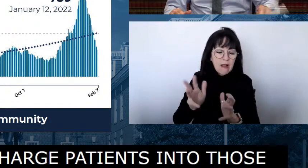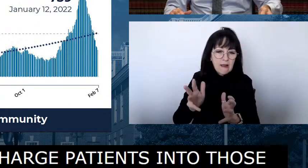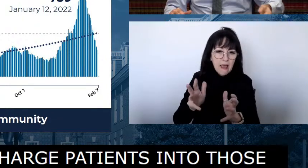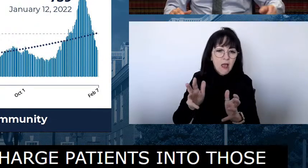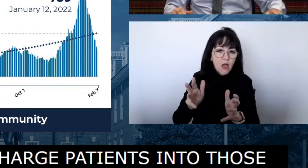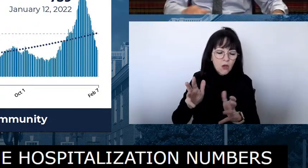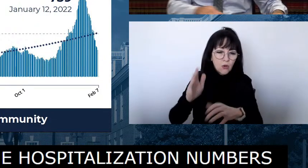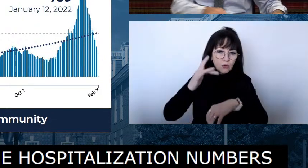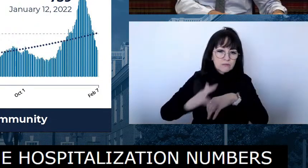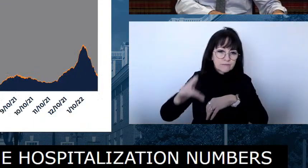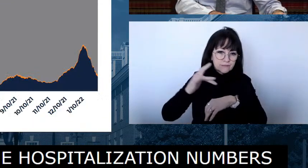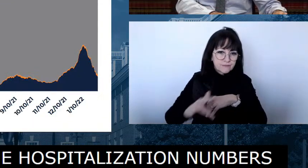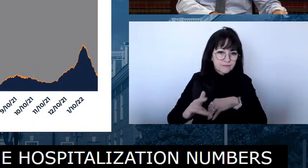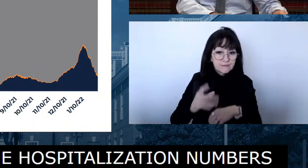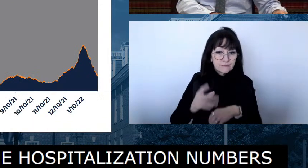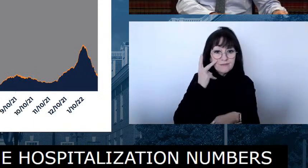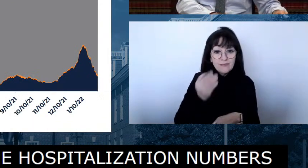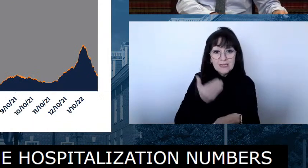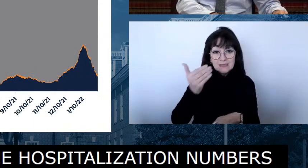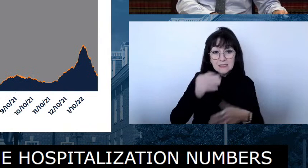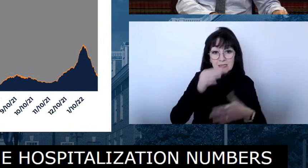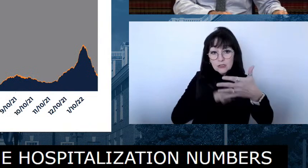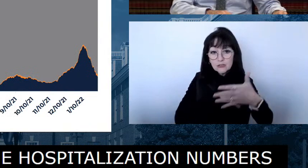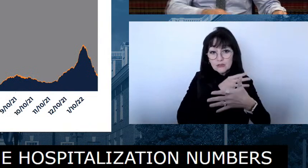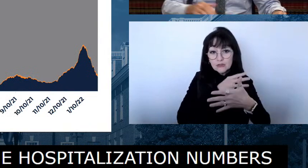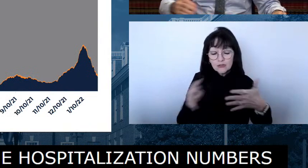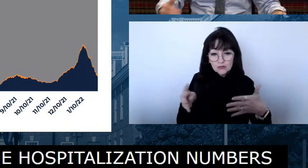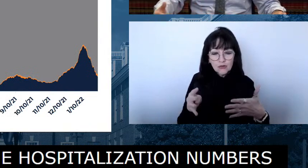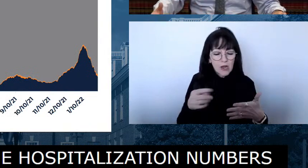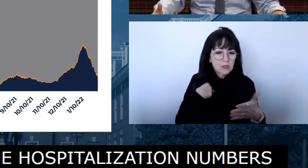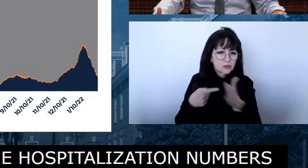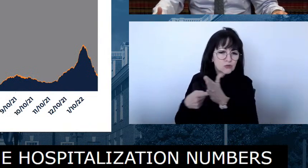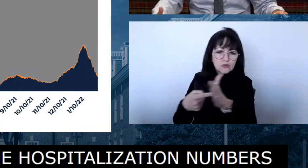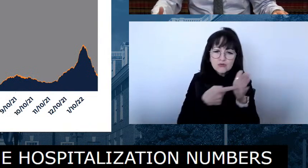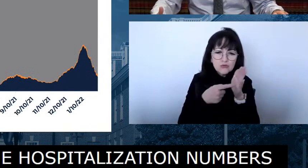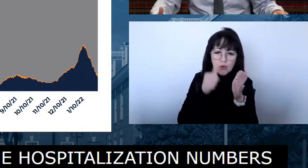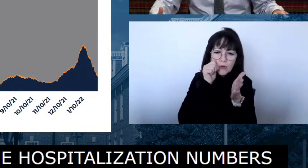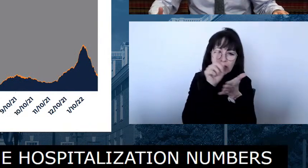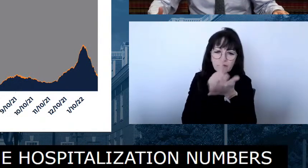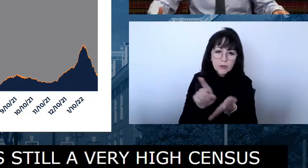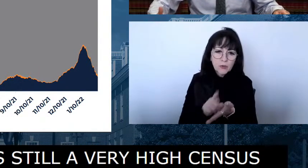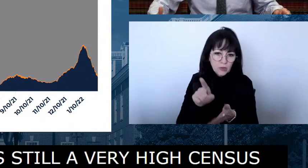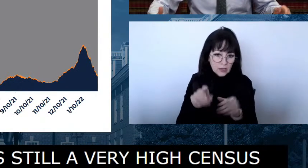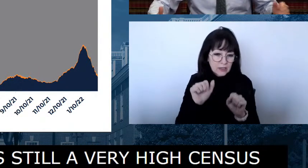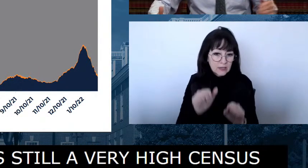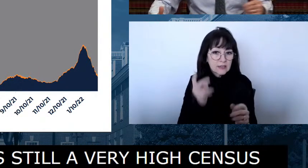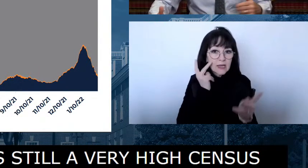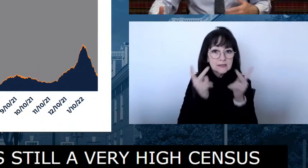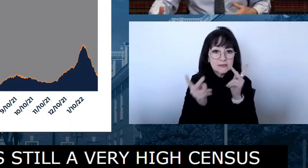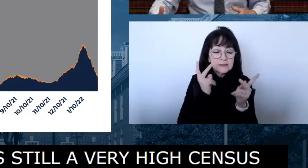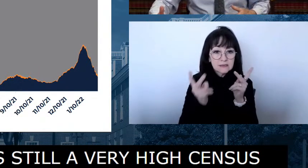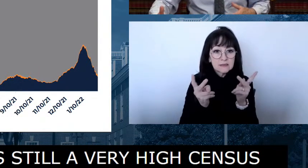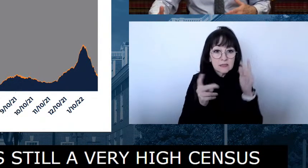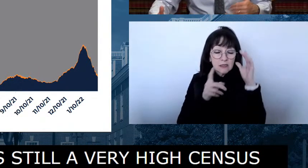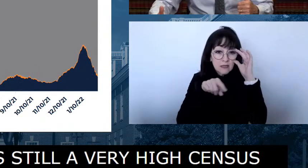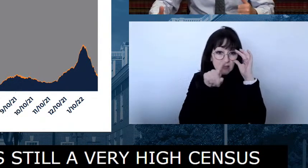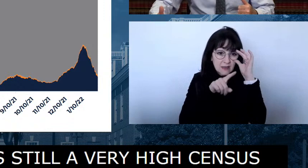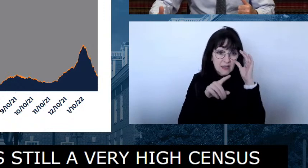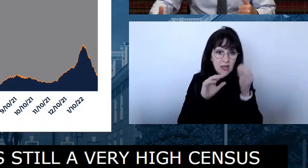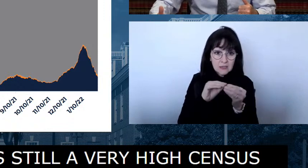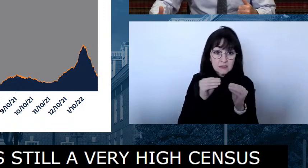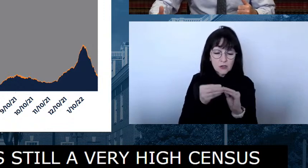see that in our next graph. We show this to you every week, and you can see they're up there at a very high